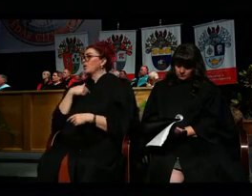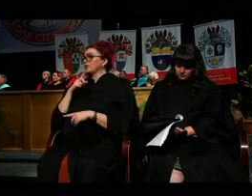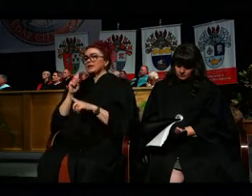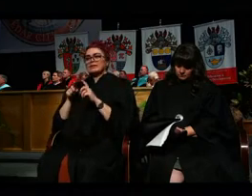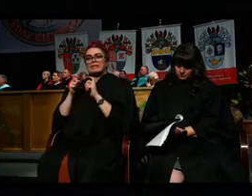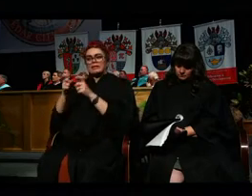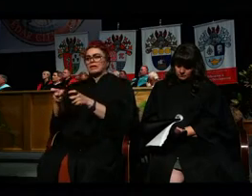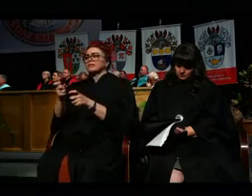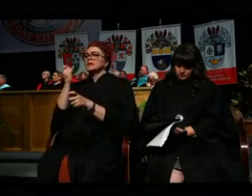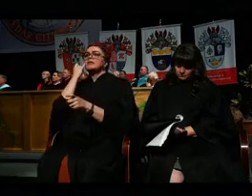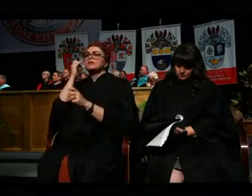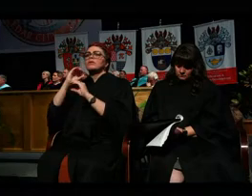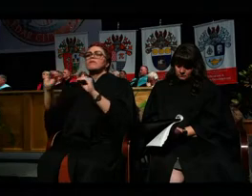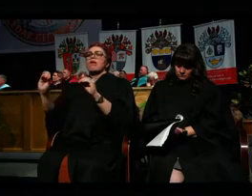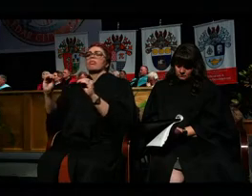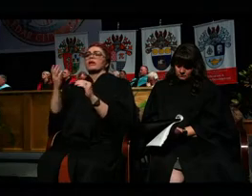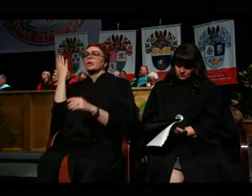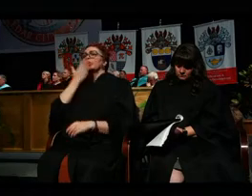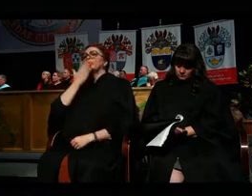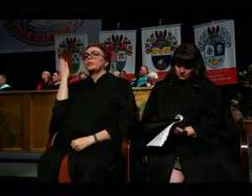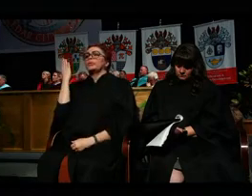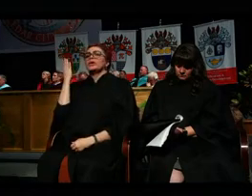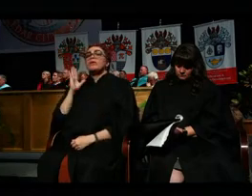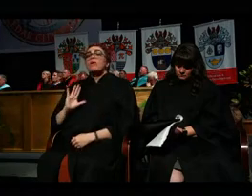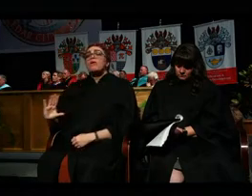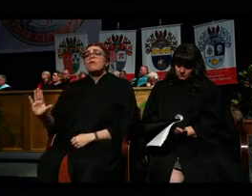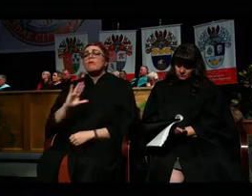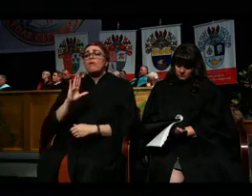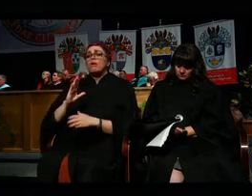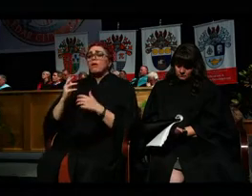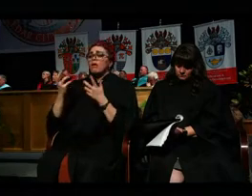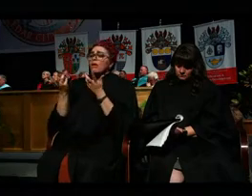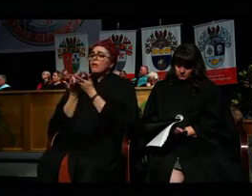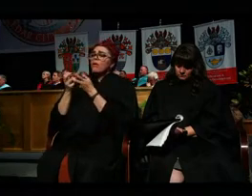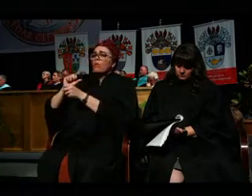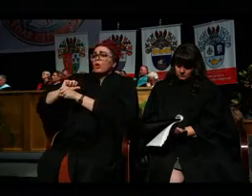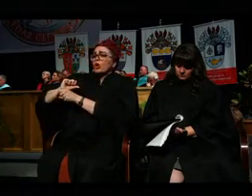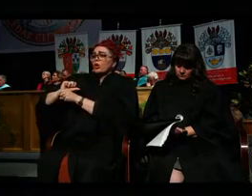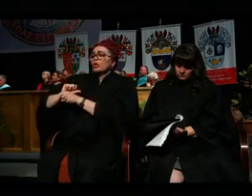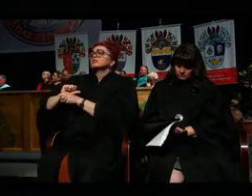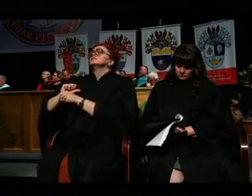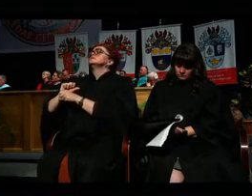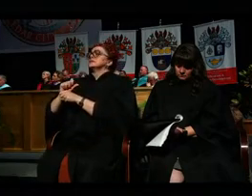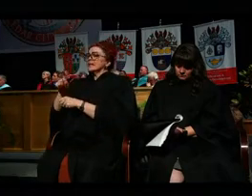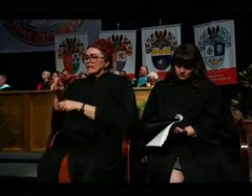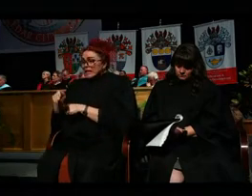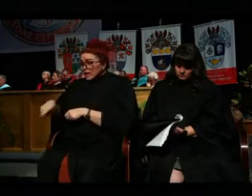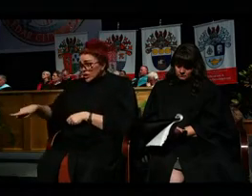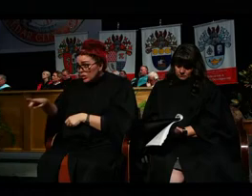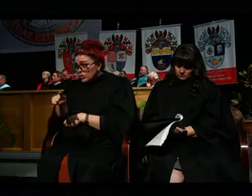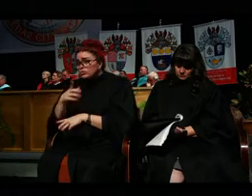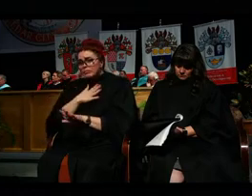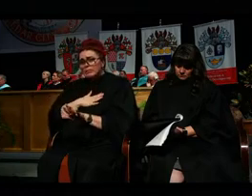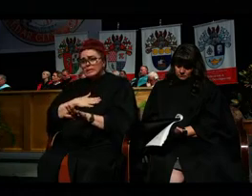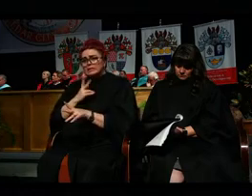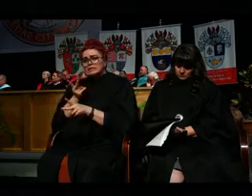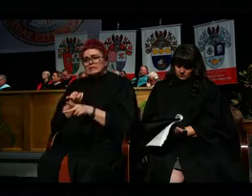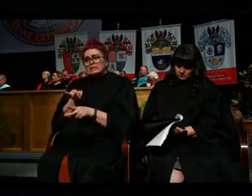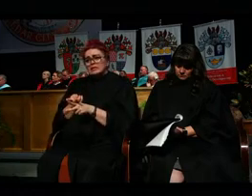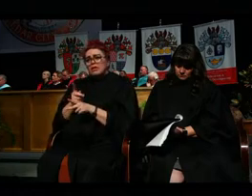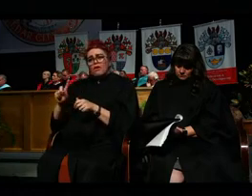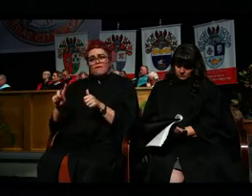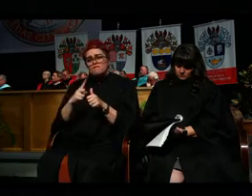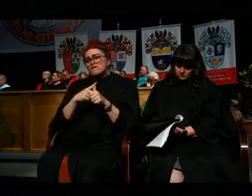have. Your coworkers and your students need you, your talents, your care and support, so please take care of yourself first